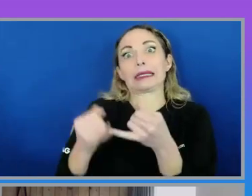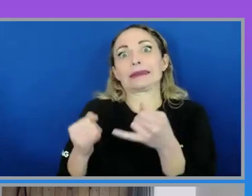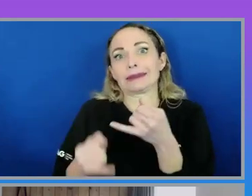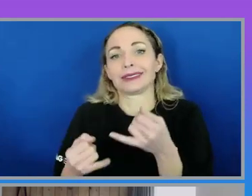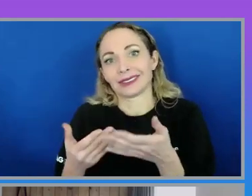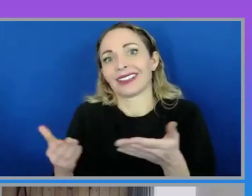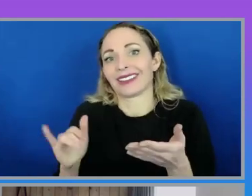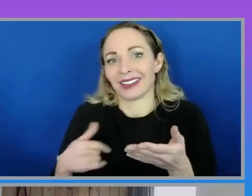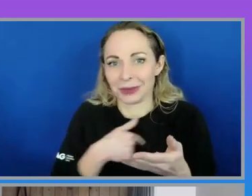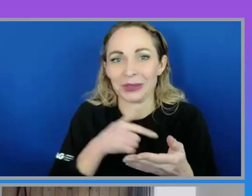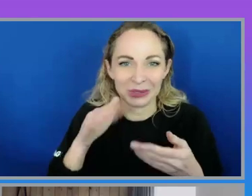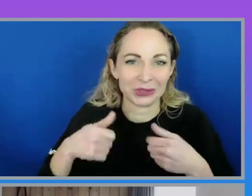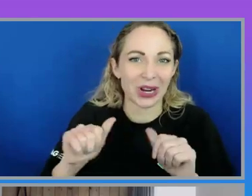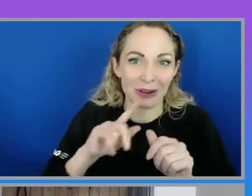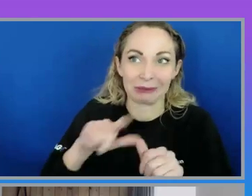thing we try.